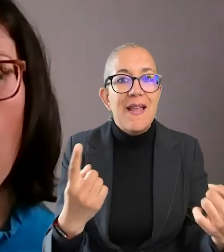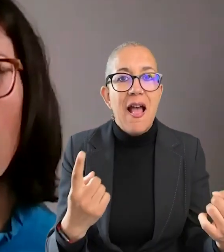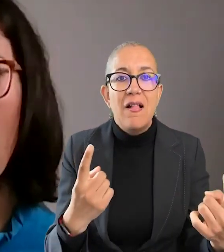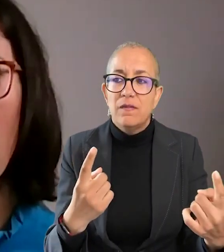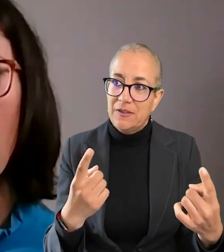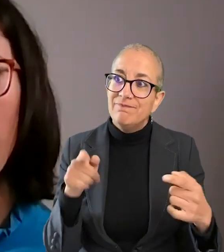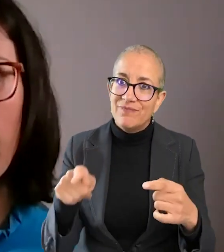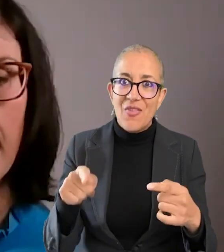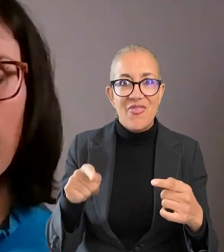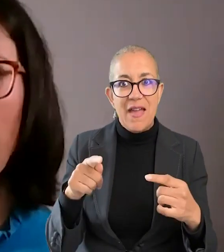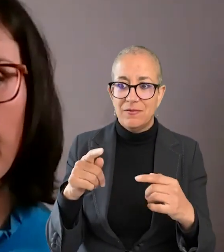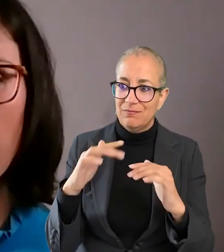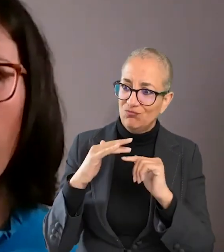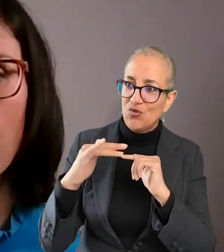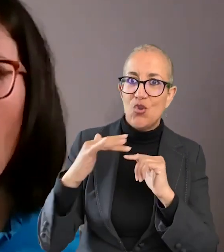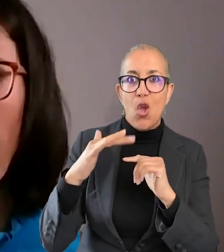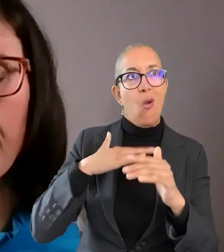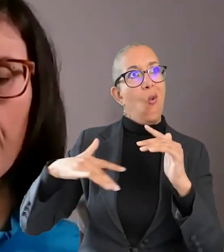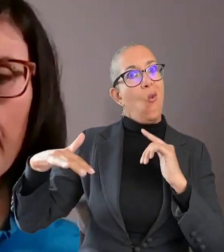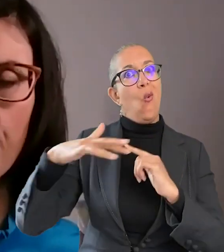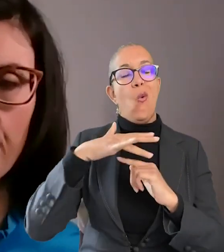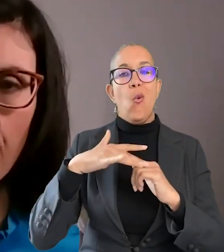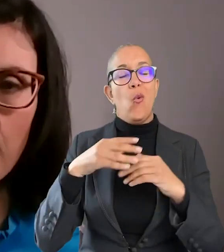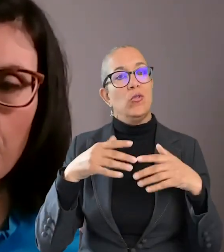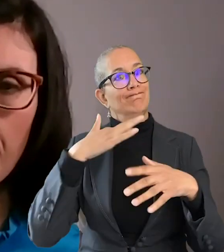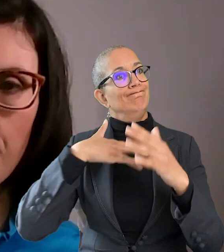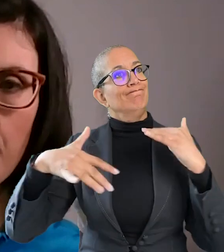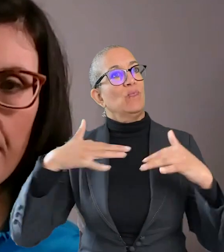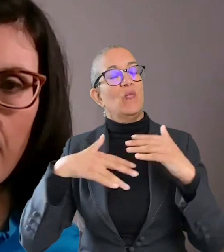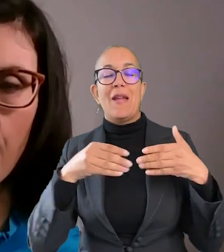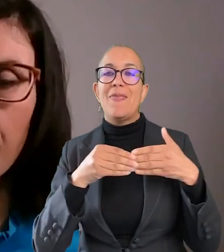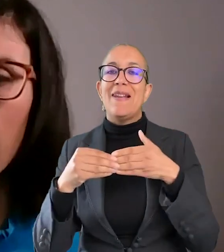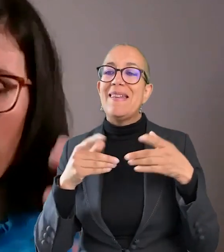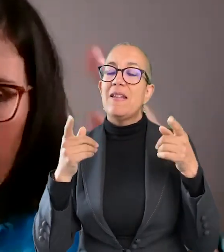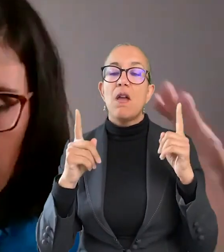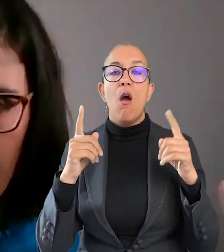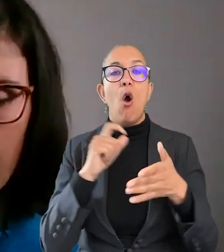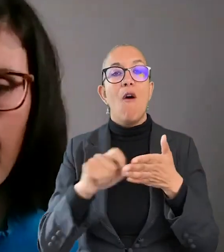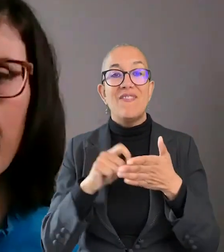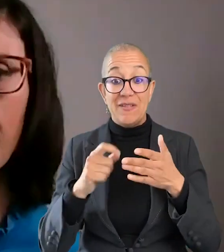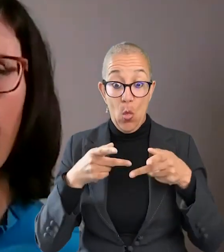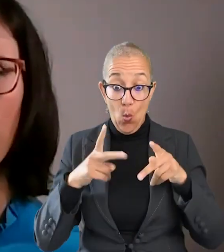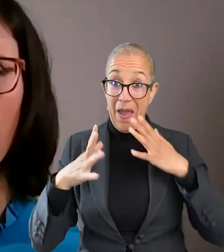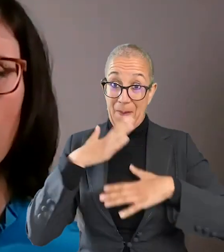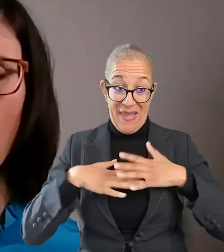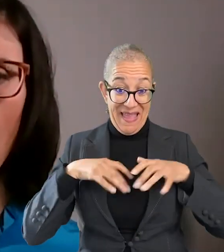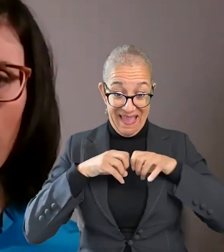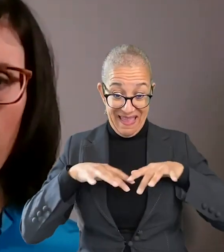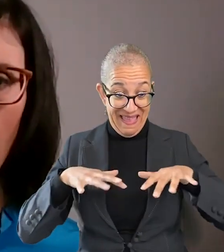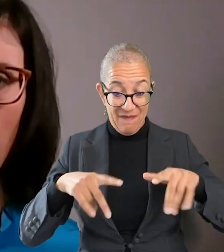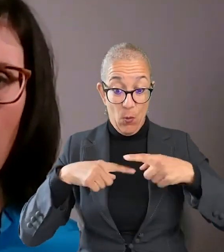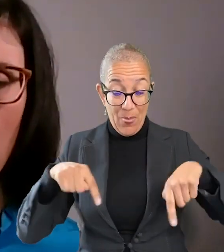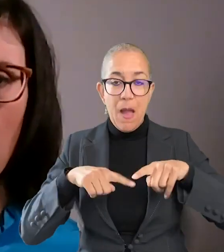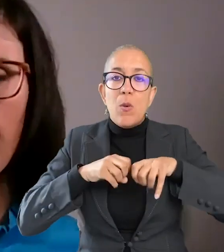that tone that is set in the leader's office. The way that the leader interacts with the people immediately around them then has a cascade effect across the whole